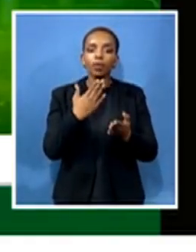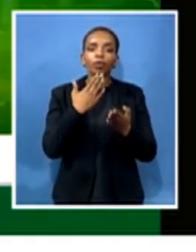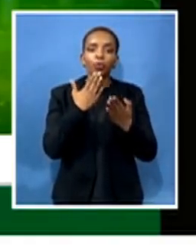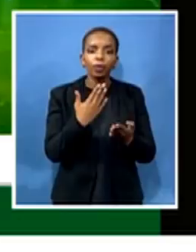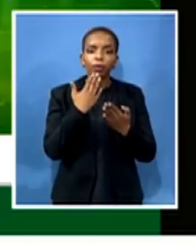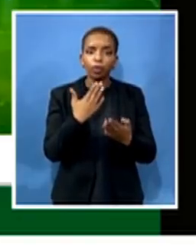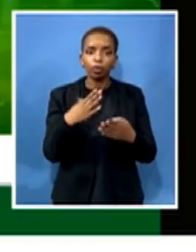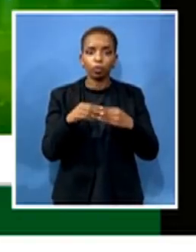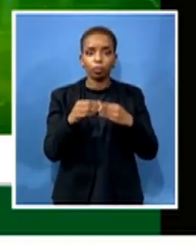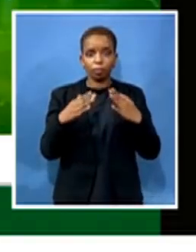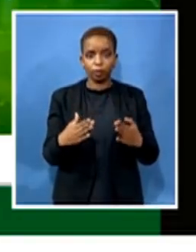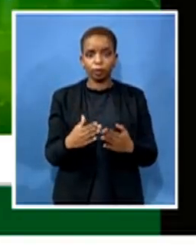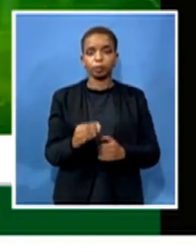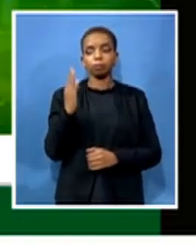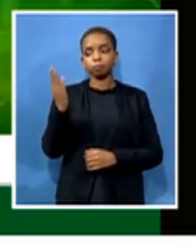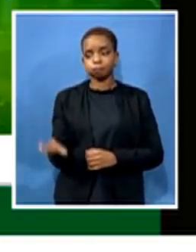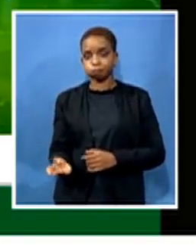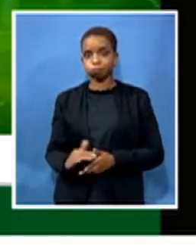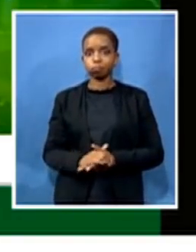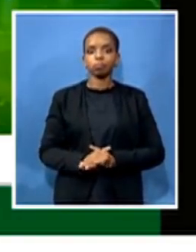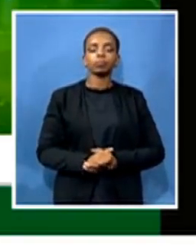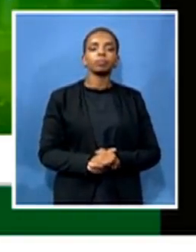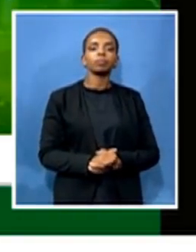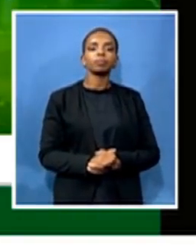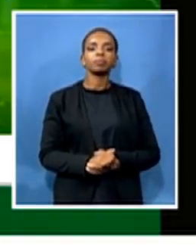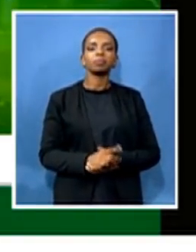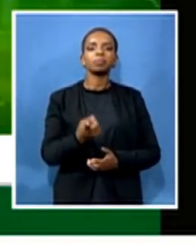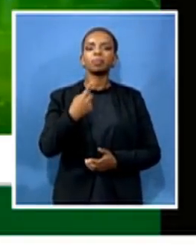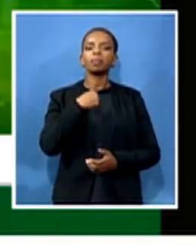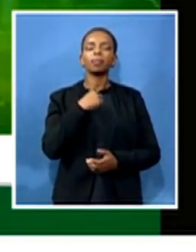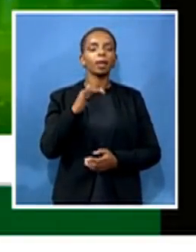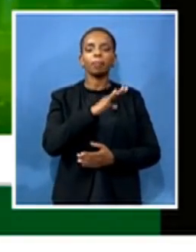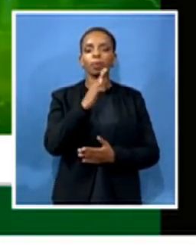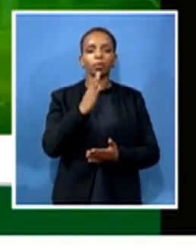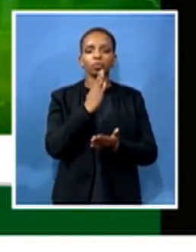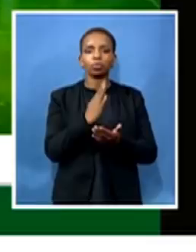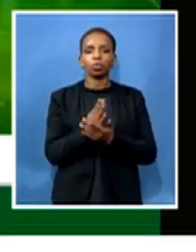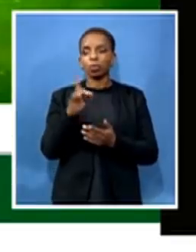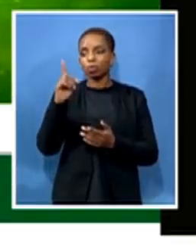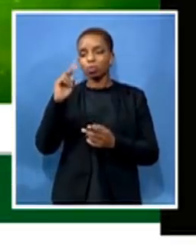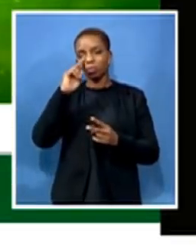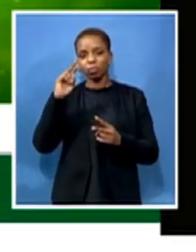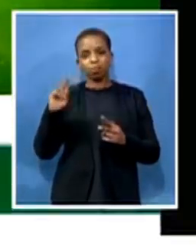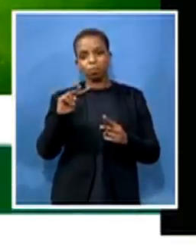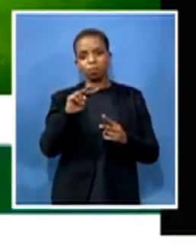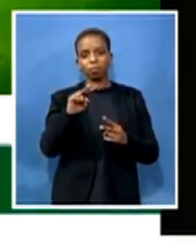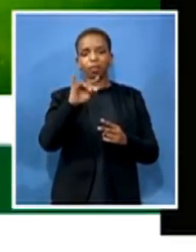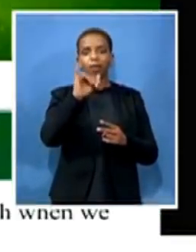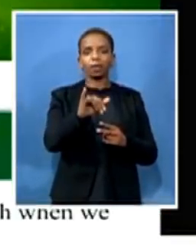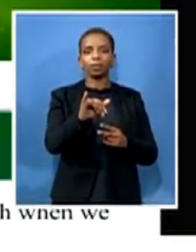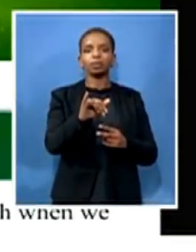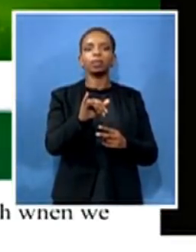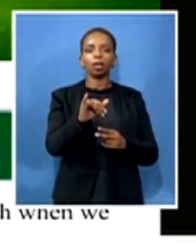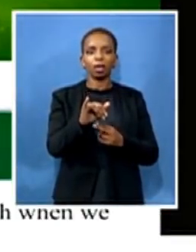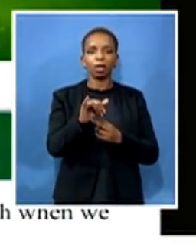I'm not sure if your prediction was right that we're going to have a short presentation, but we will try our best, Chairperson. Please